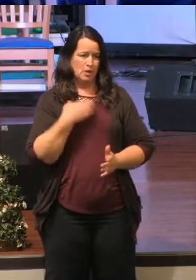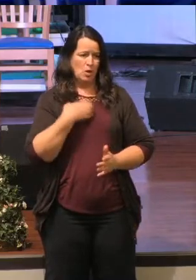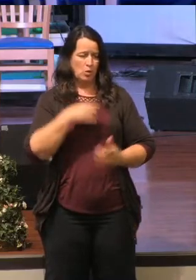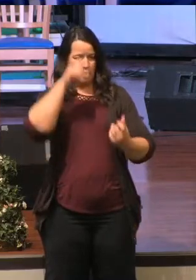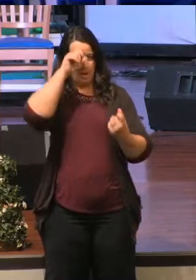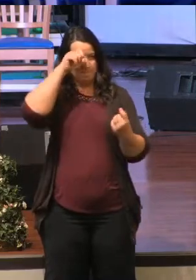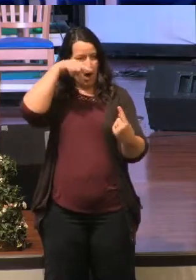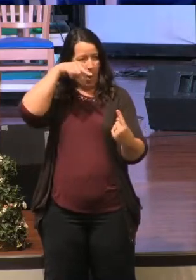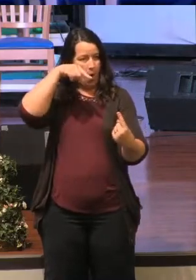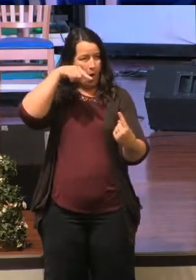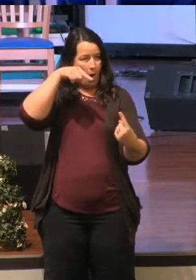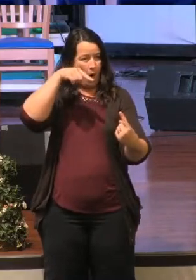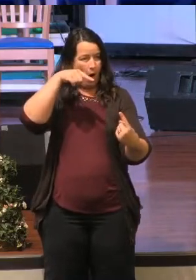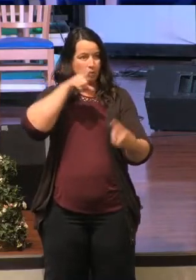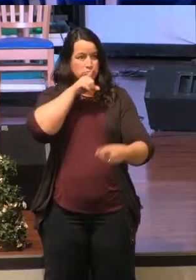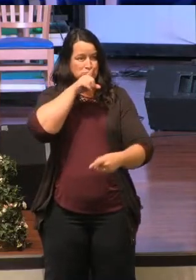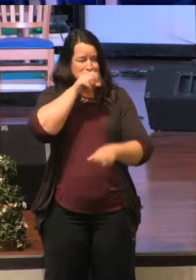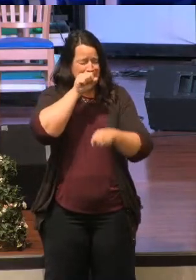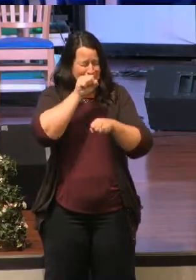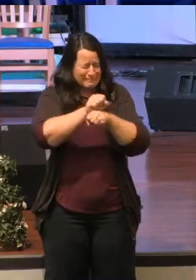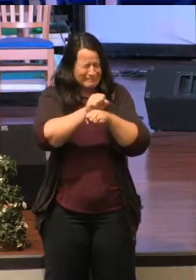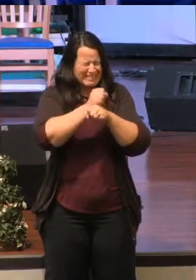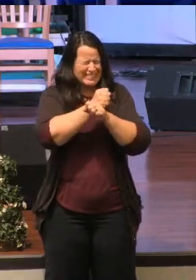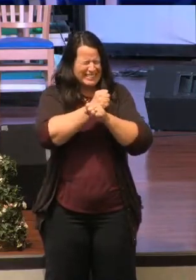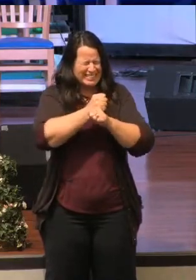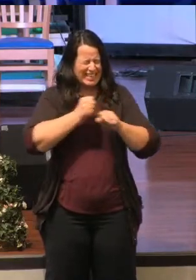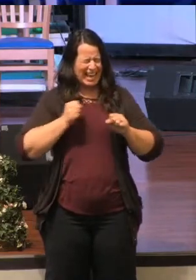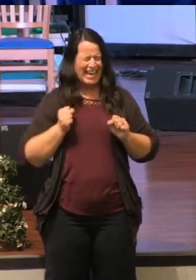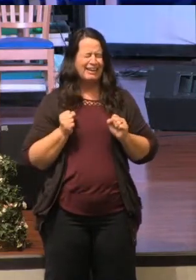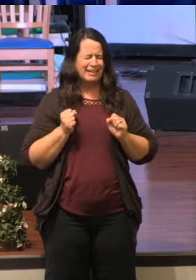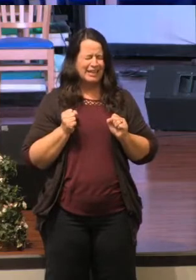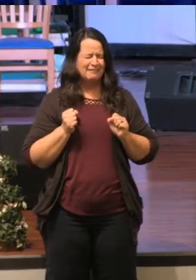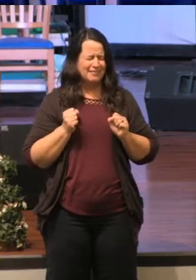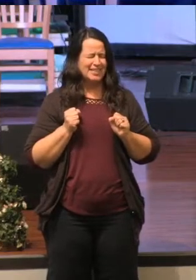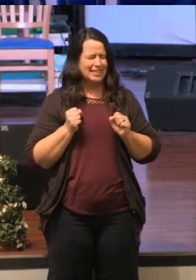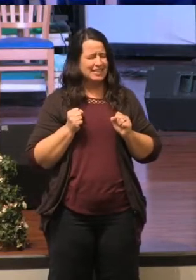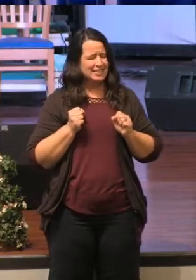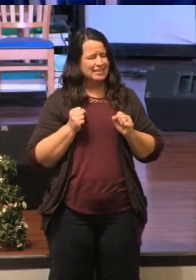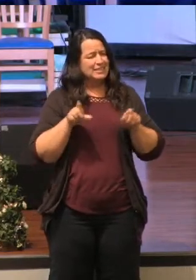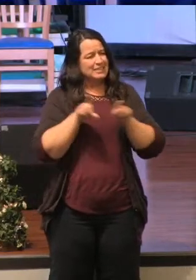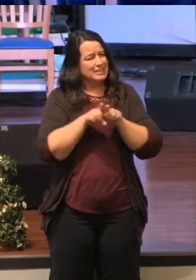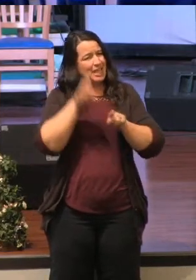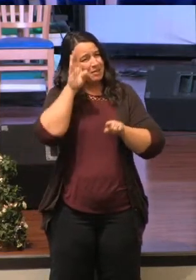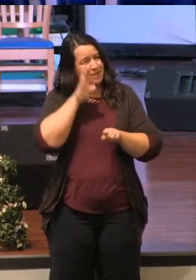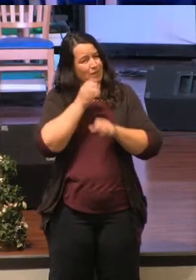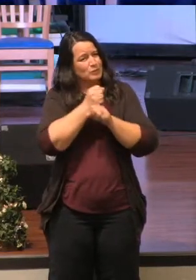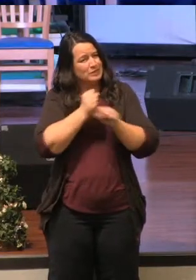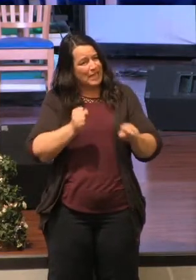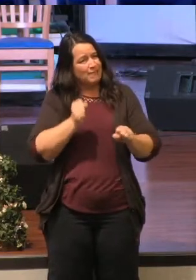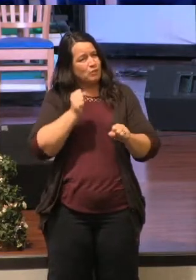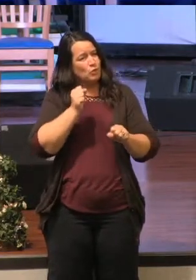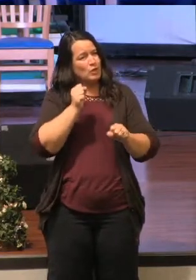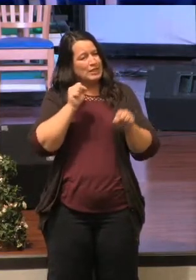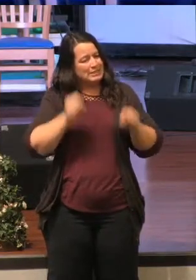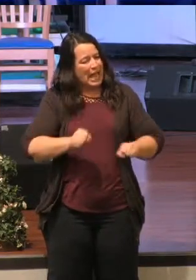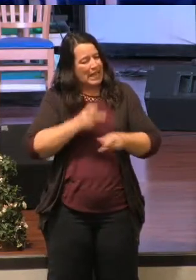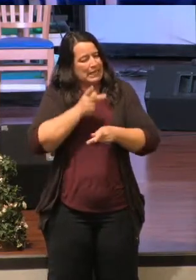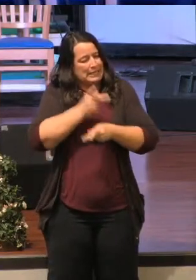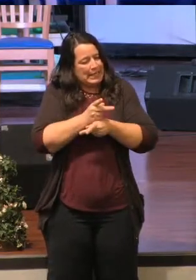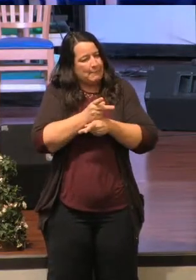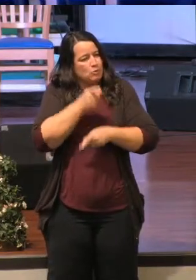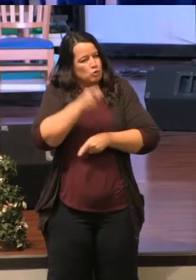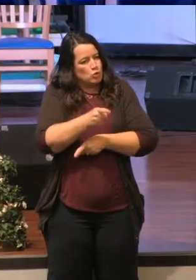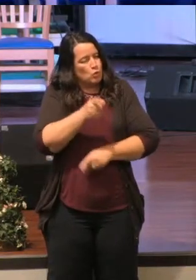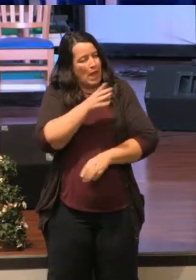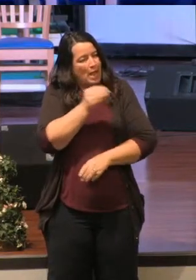you've truly been saved, don't you think the same God that saved you can keep you? He can and he will. But he went on to